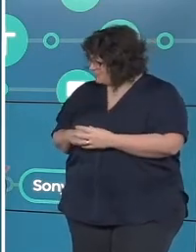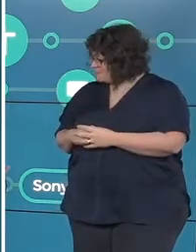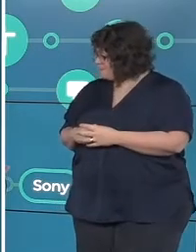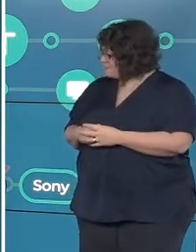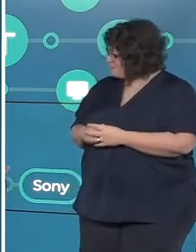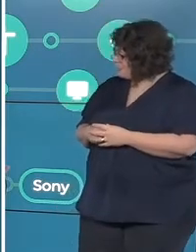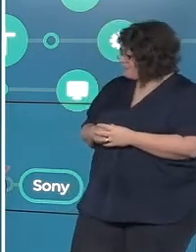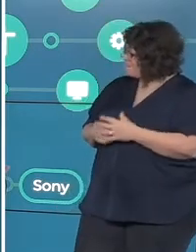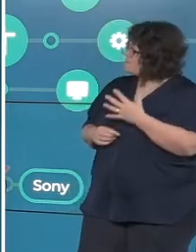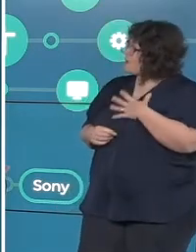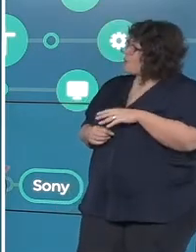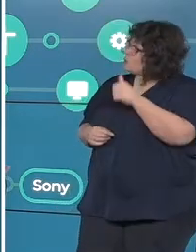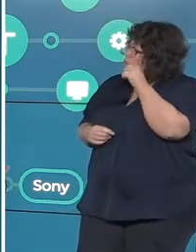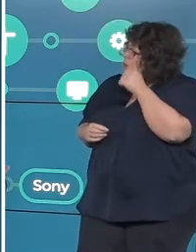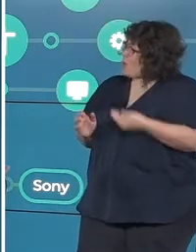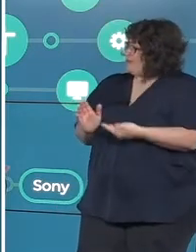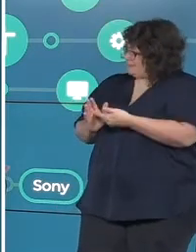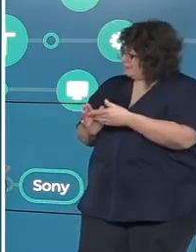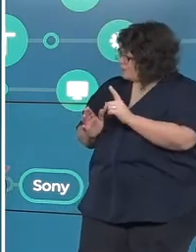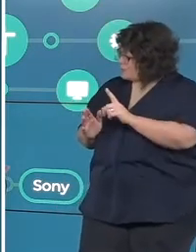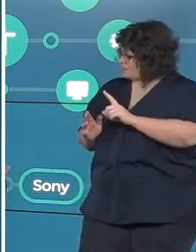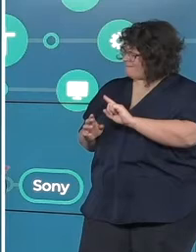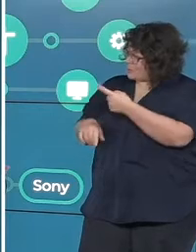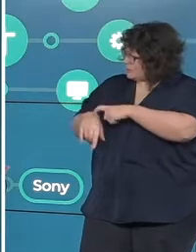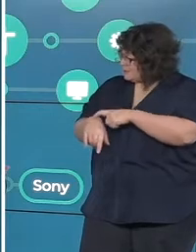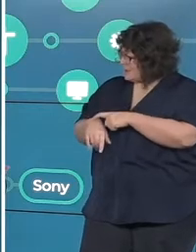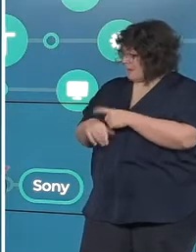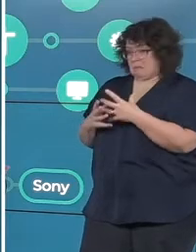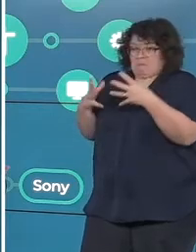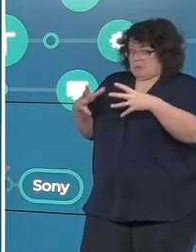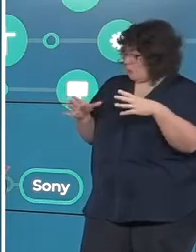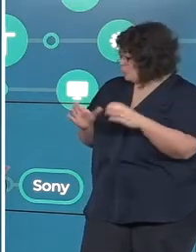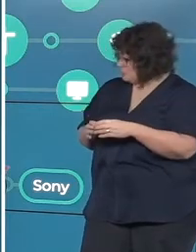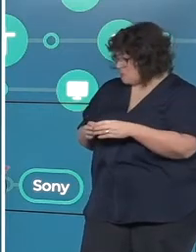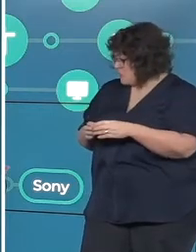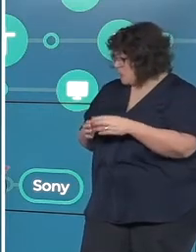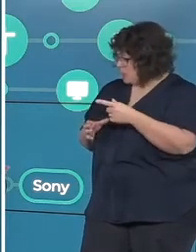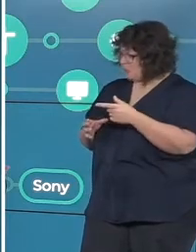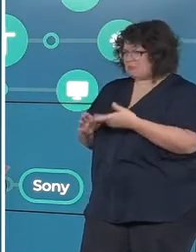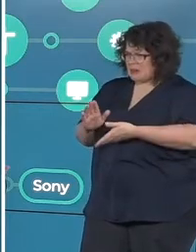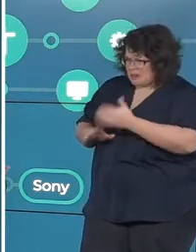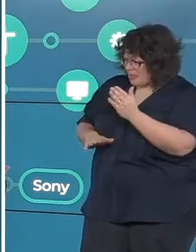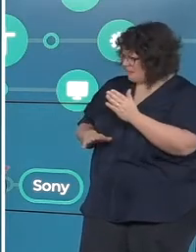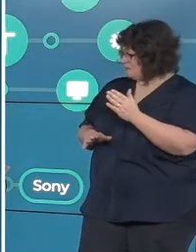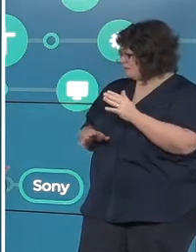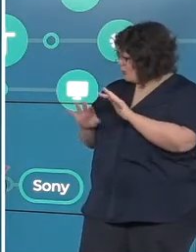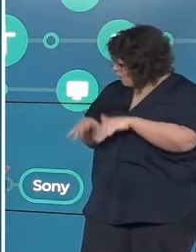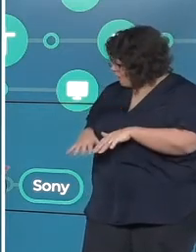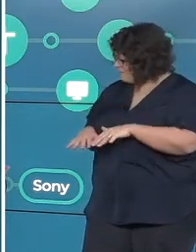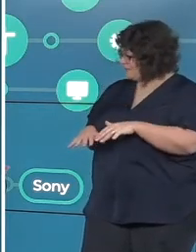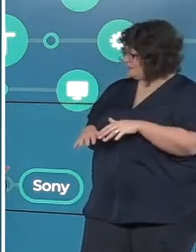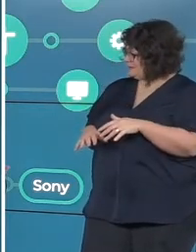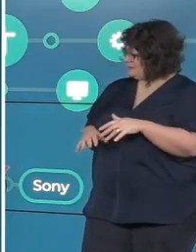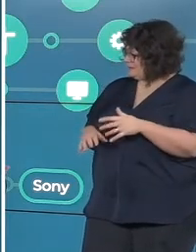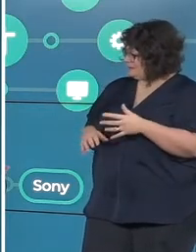unplugged, maybe you put your hand down on the desk and you said, hey, we made something change today. Something happened within our organization, and I